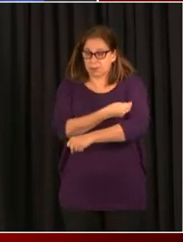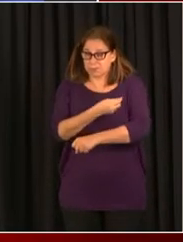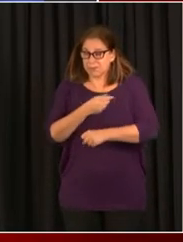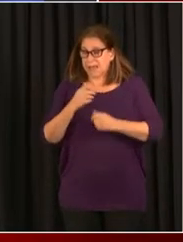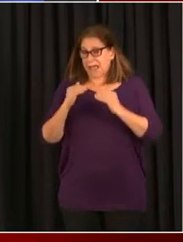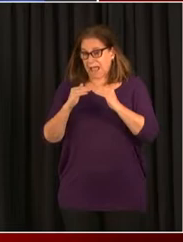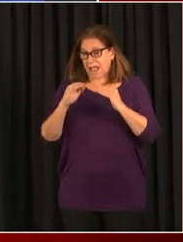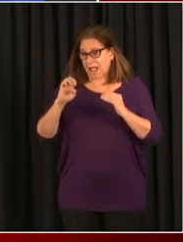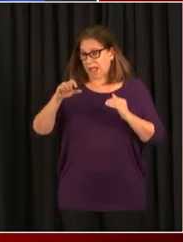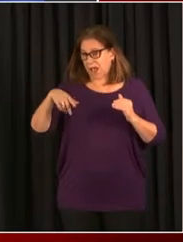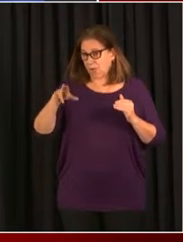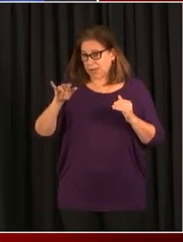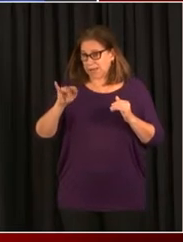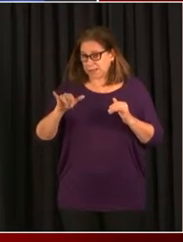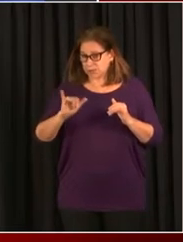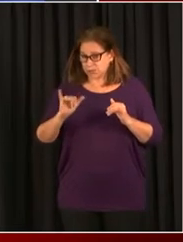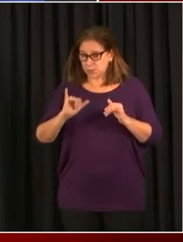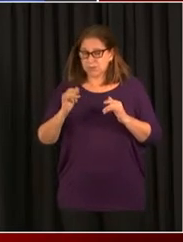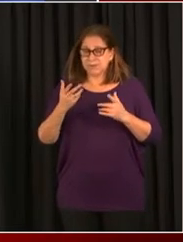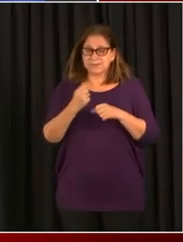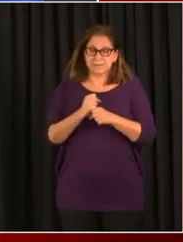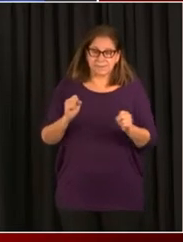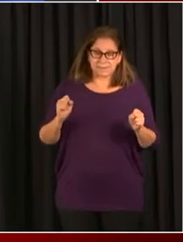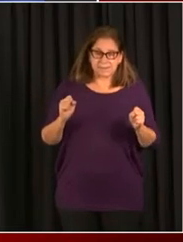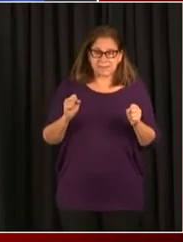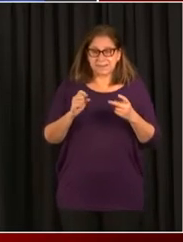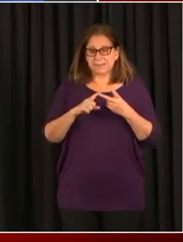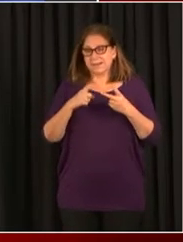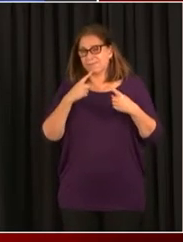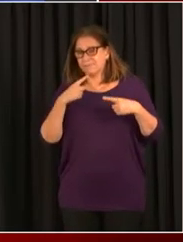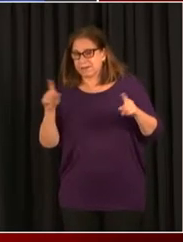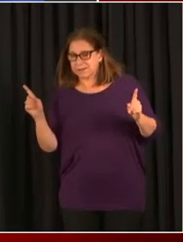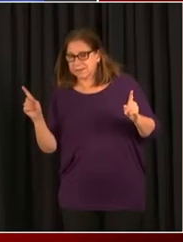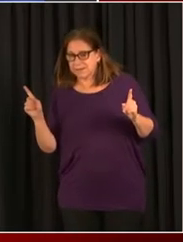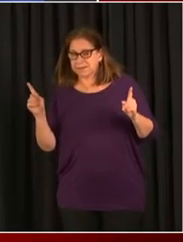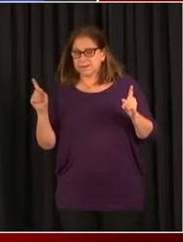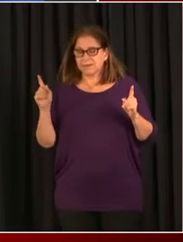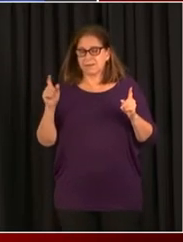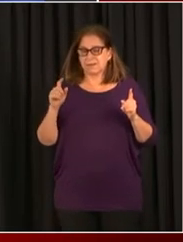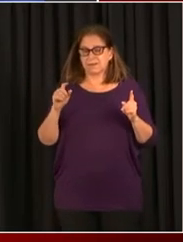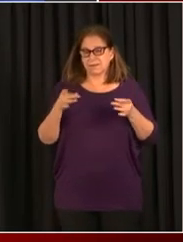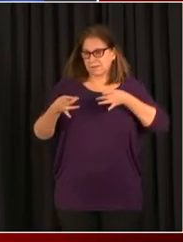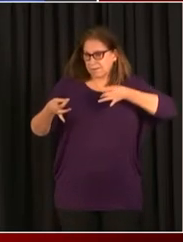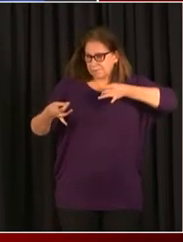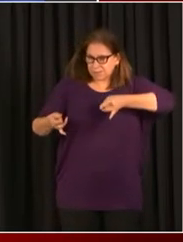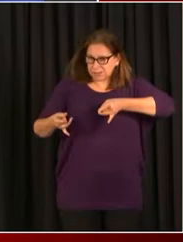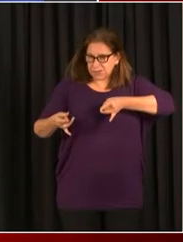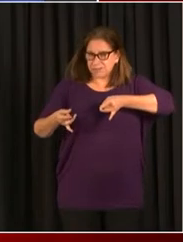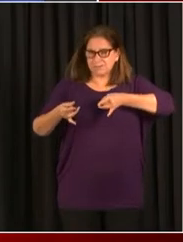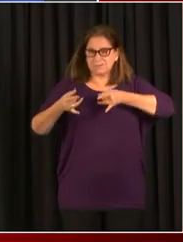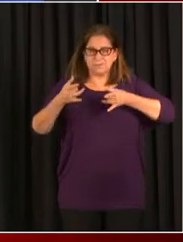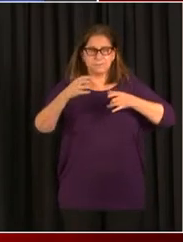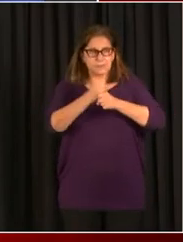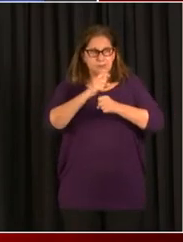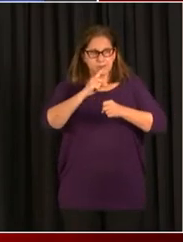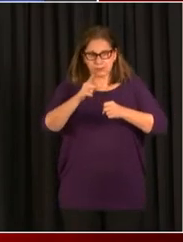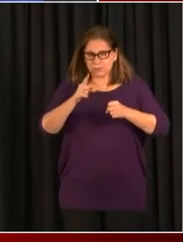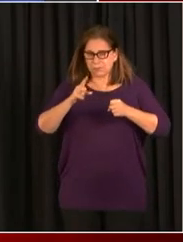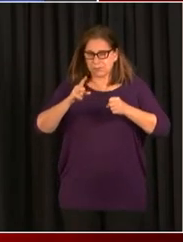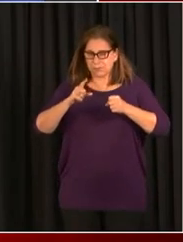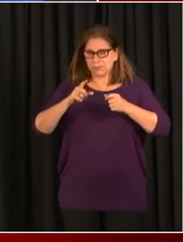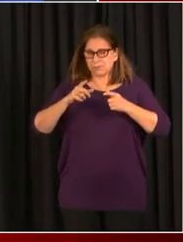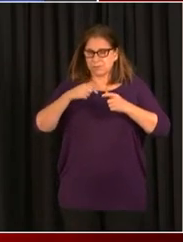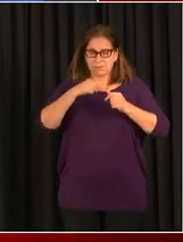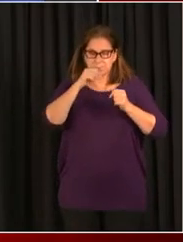make sure that we are not missing anything in the vaccine development process. So between those two